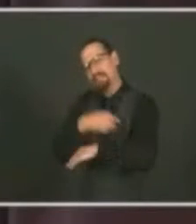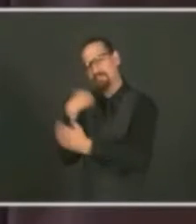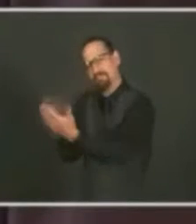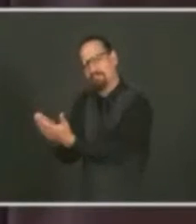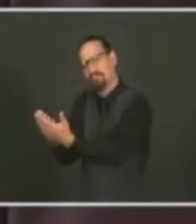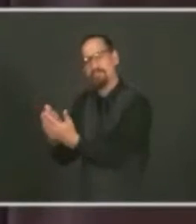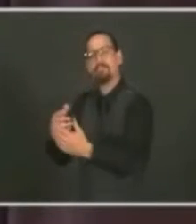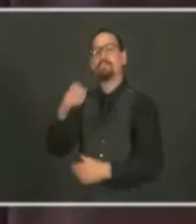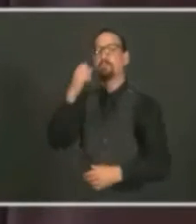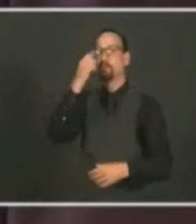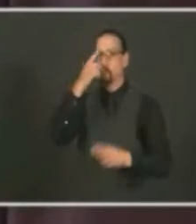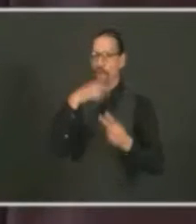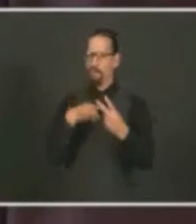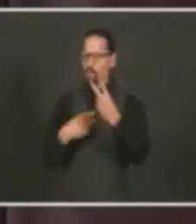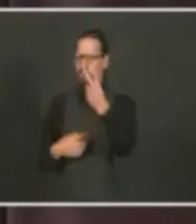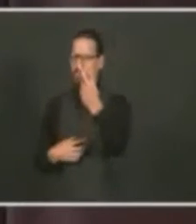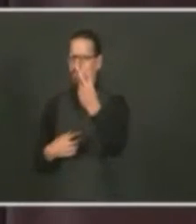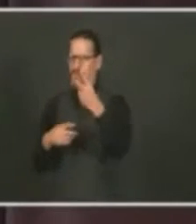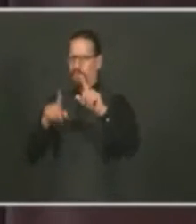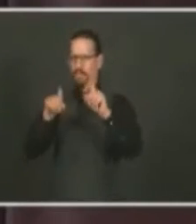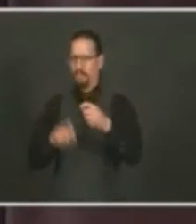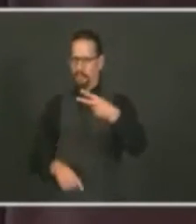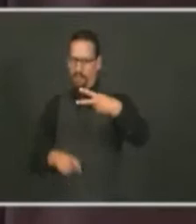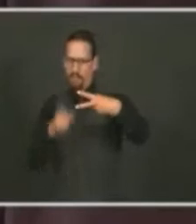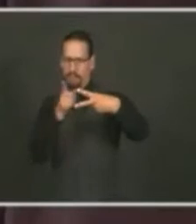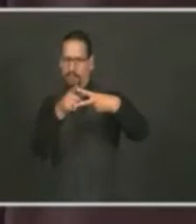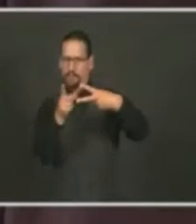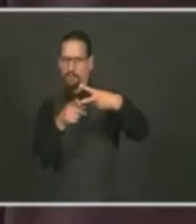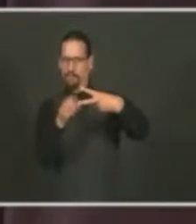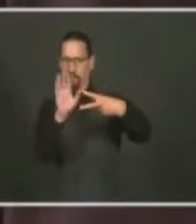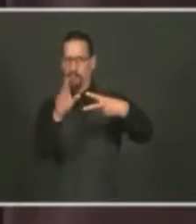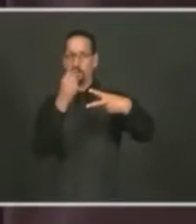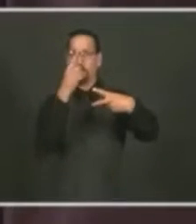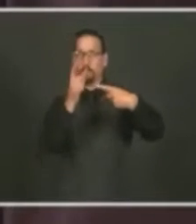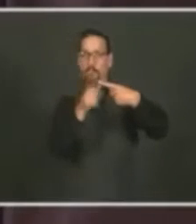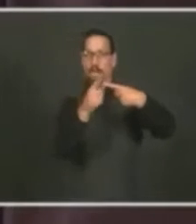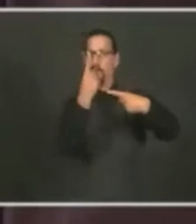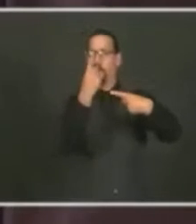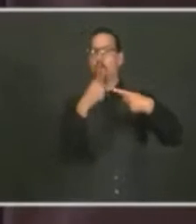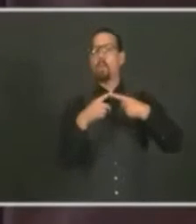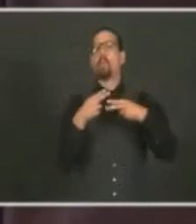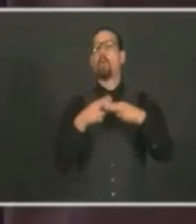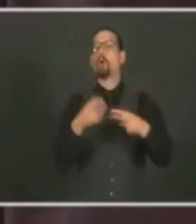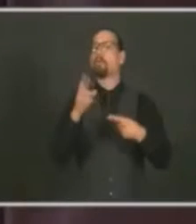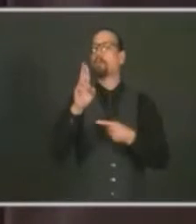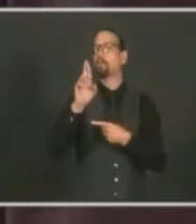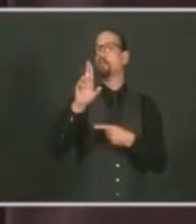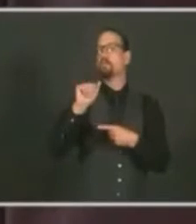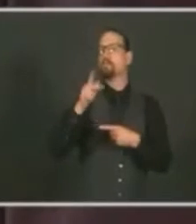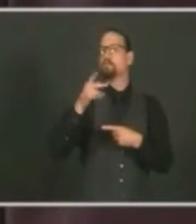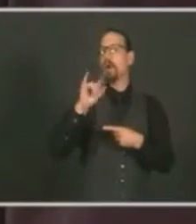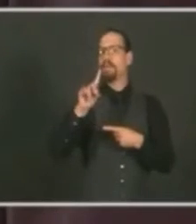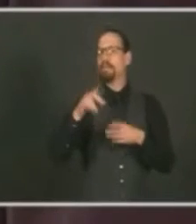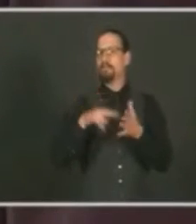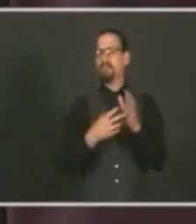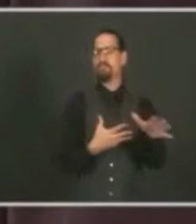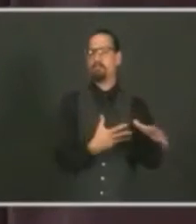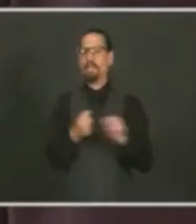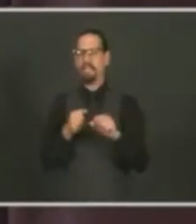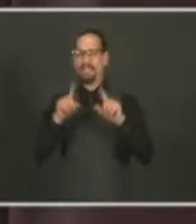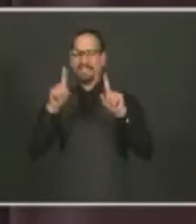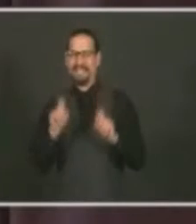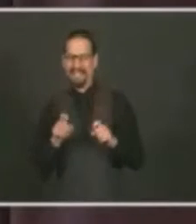results. In most cases, you're going to get the result of your rapid test that